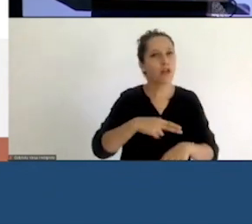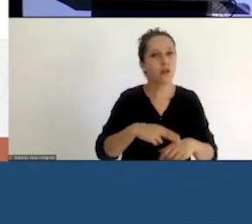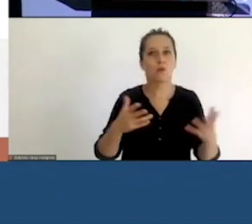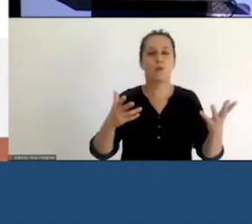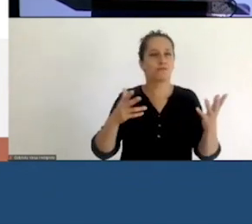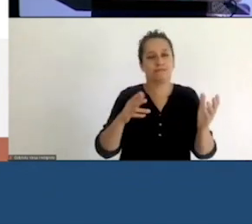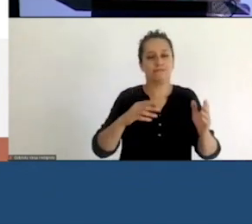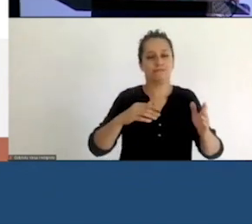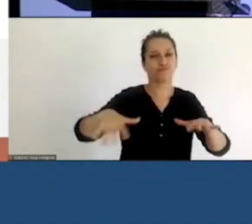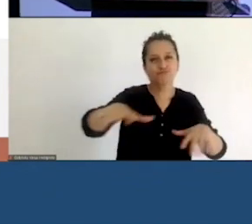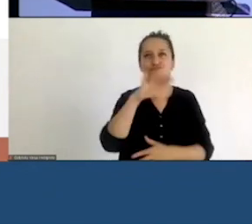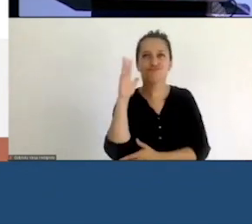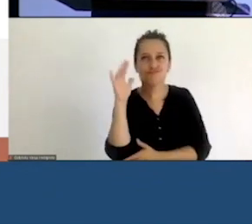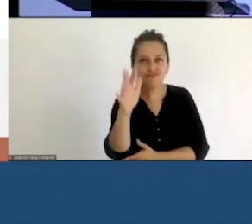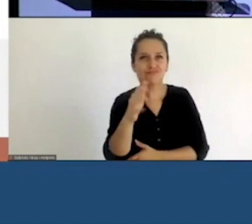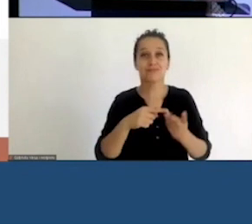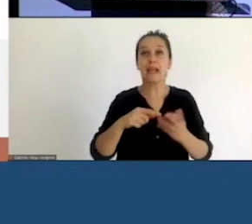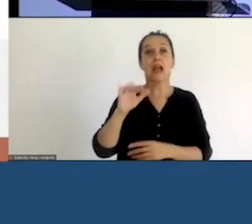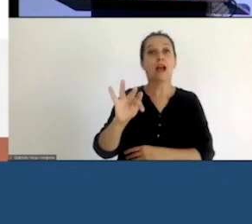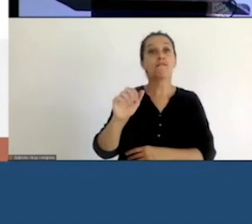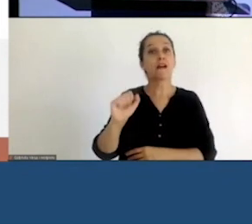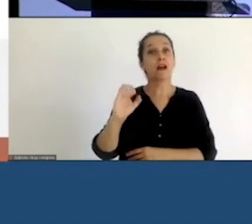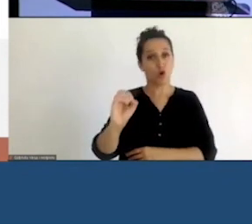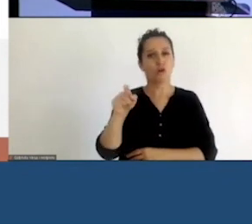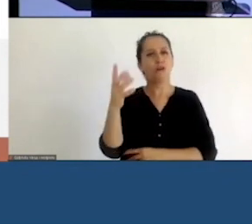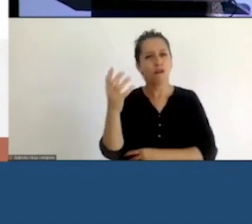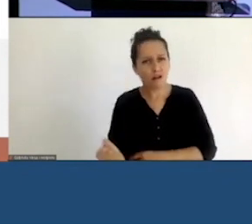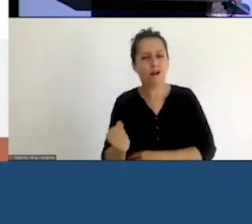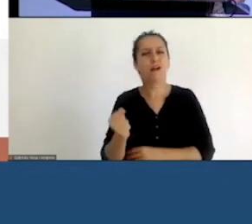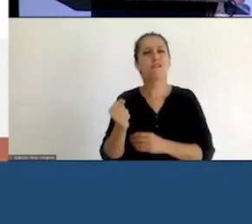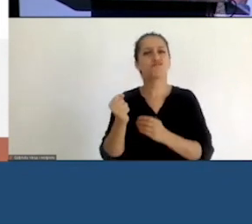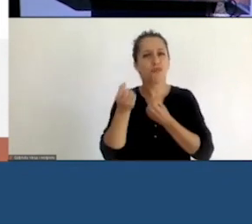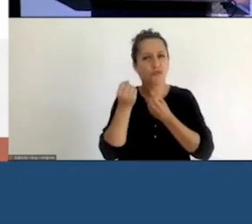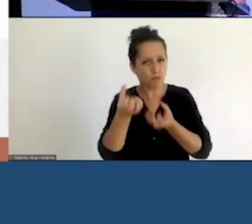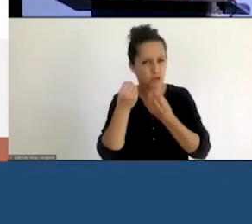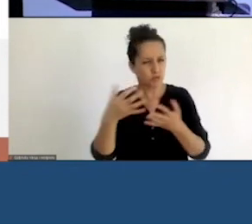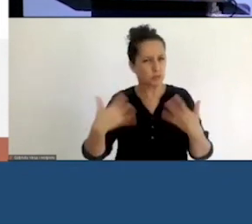have information from FAO and other sources. So